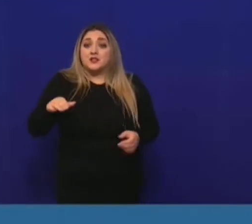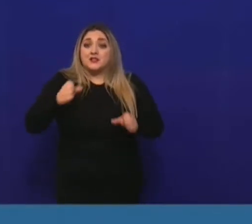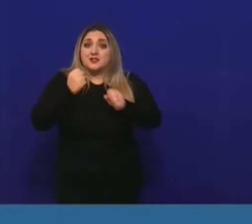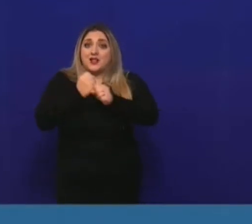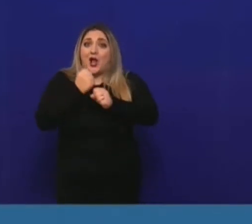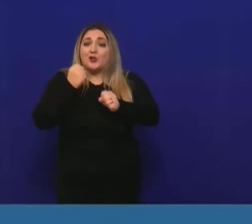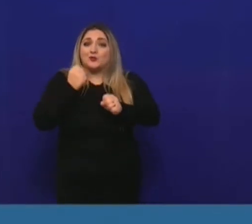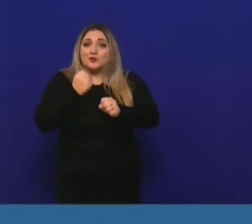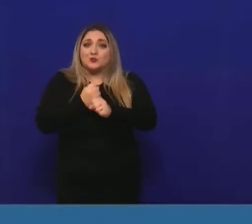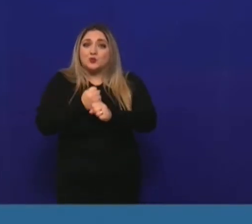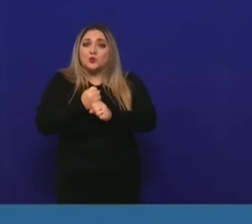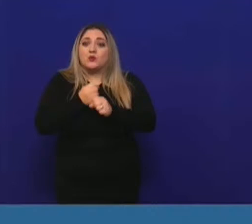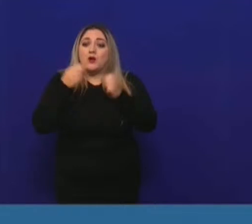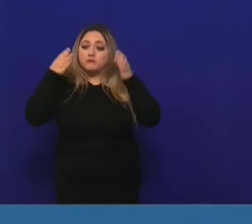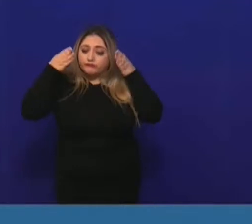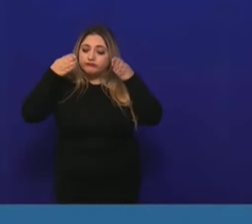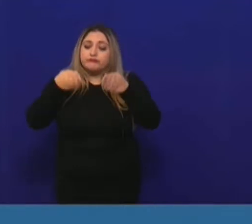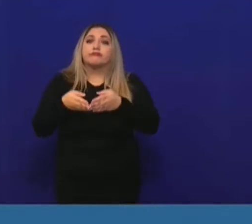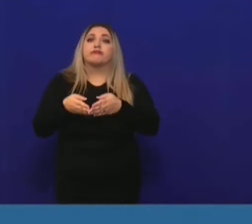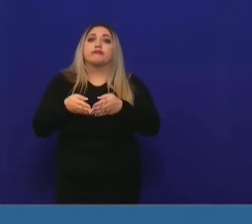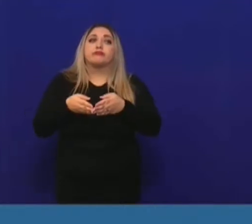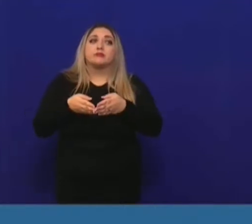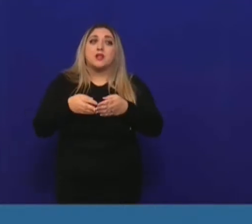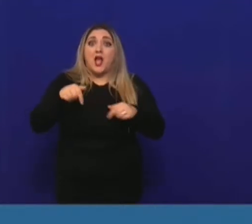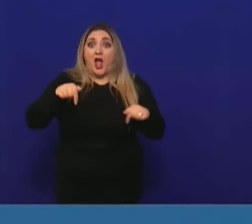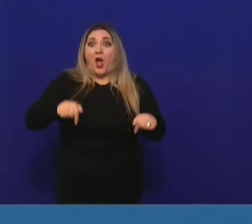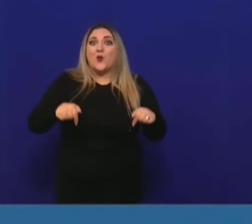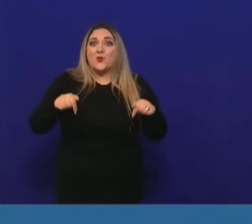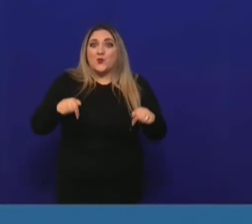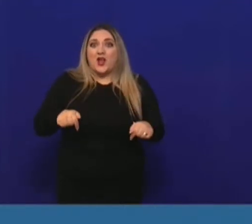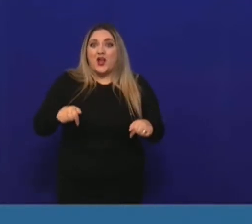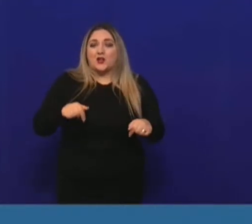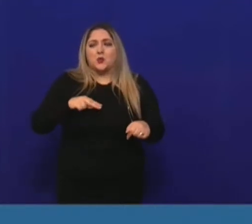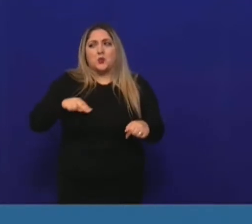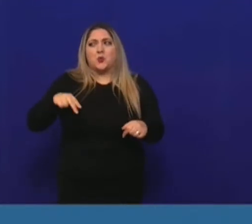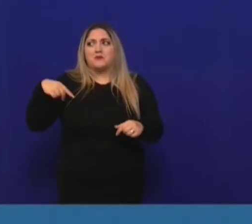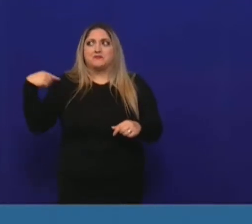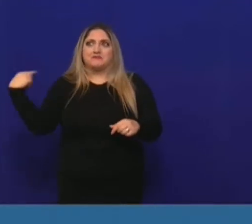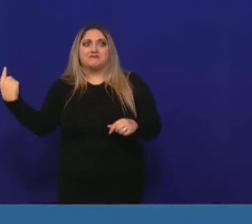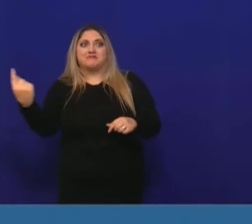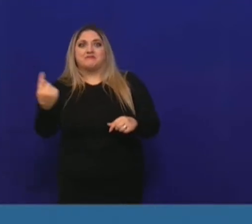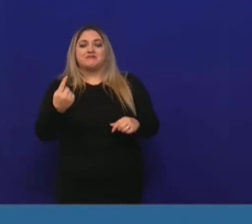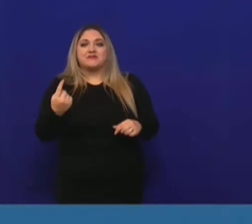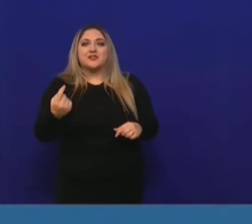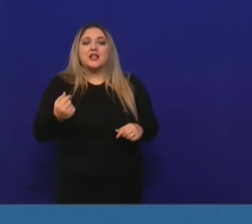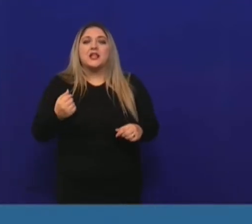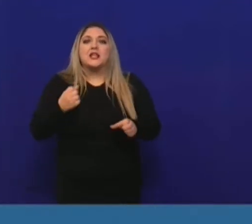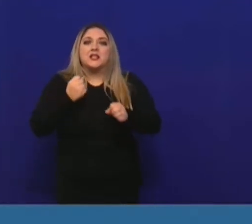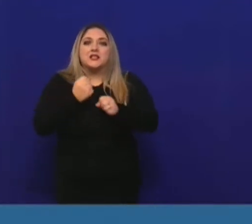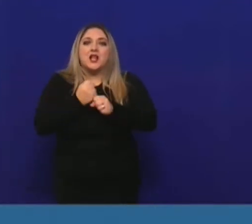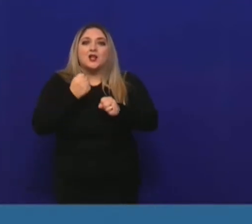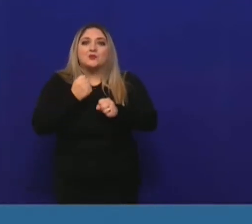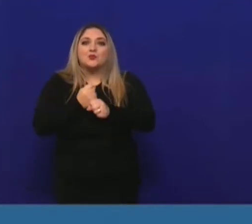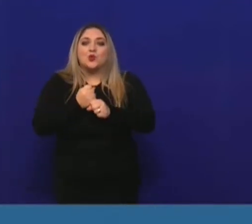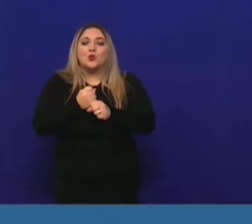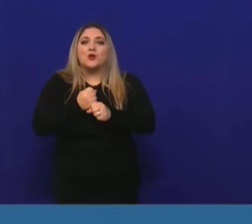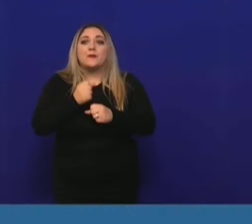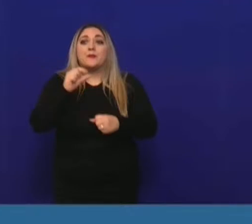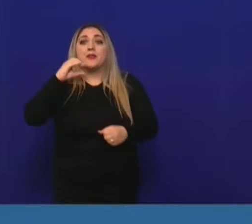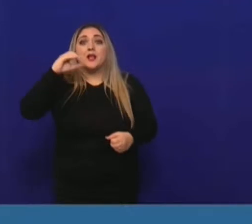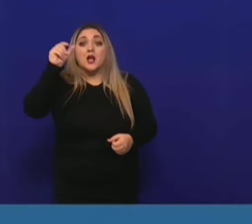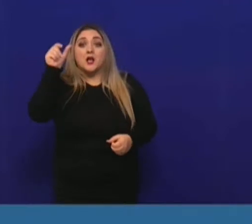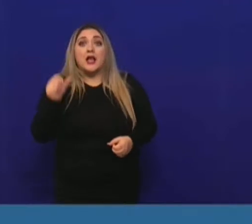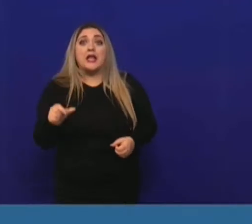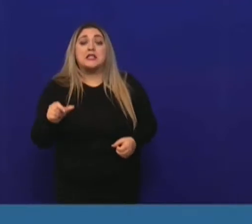propju anka f'dan il-building, manka u kol building zoħrajn, u għanna propju għedin naħdmu l-kazijiet li aħna